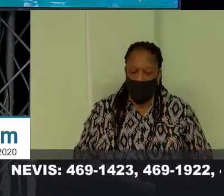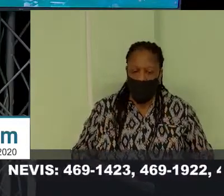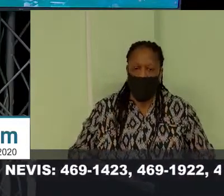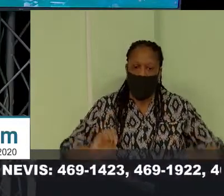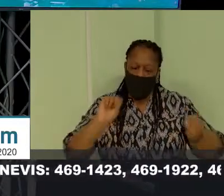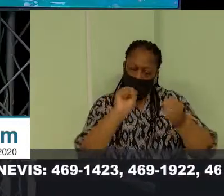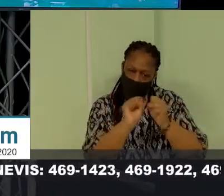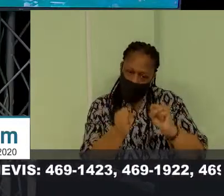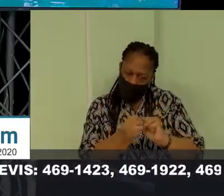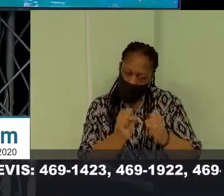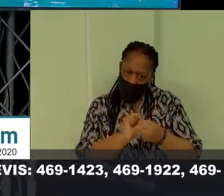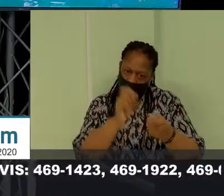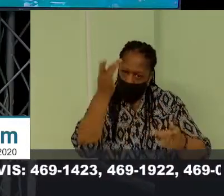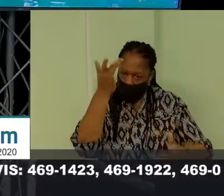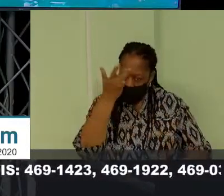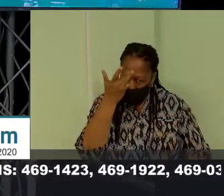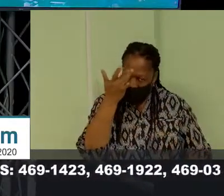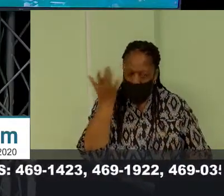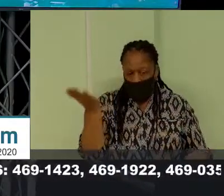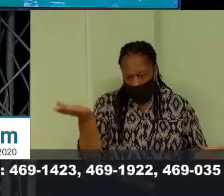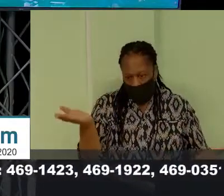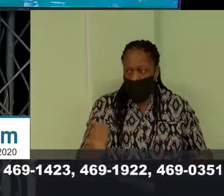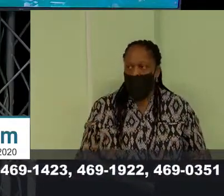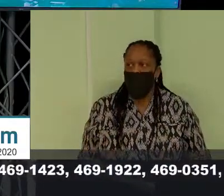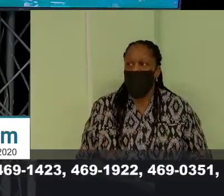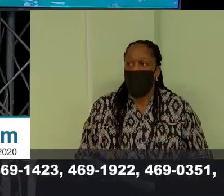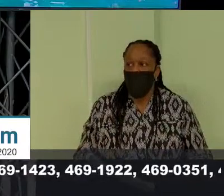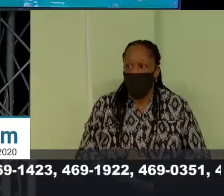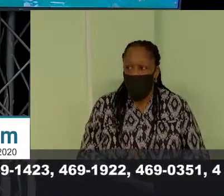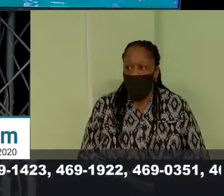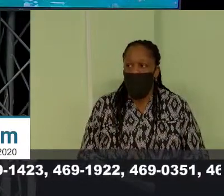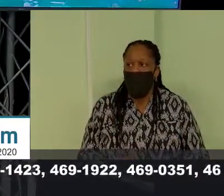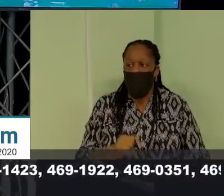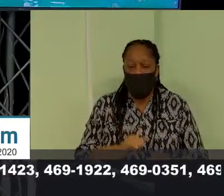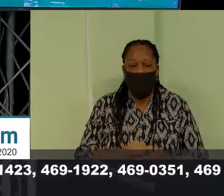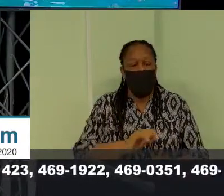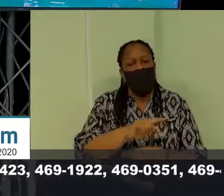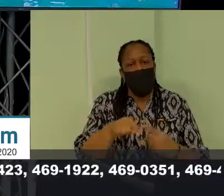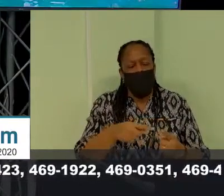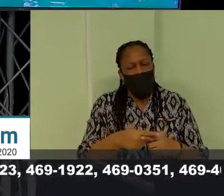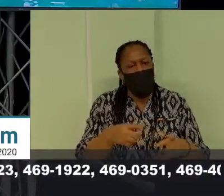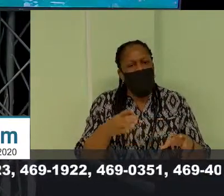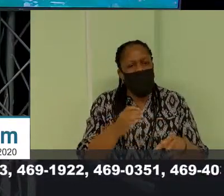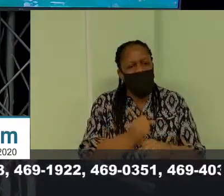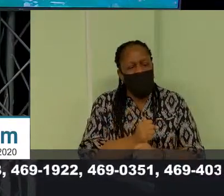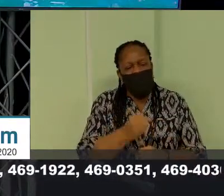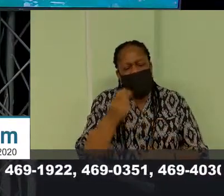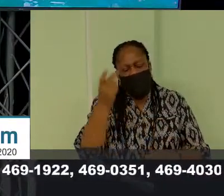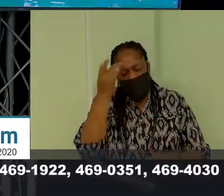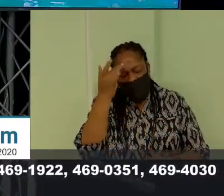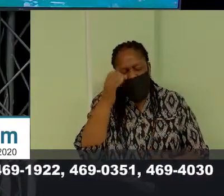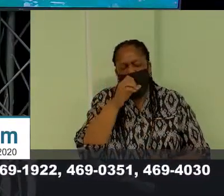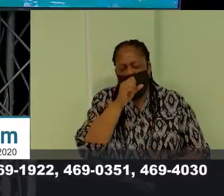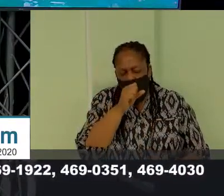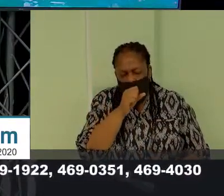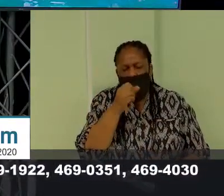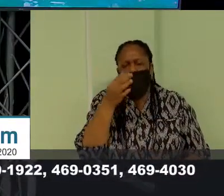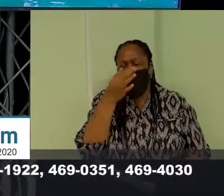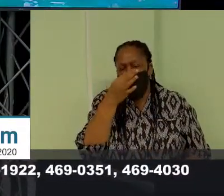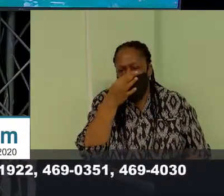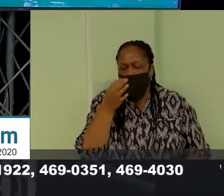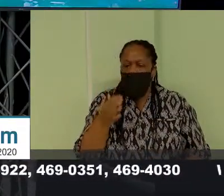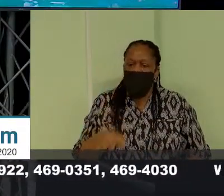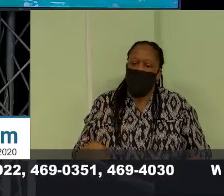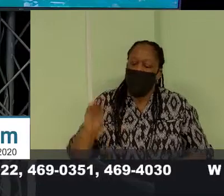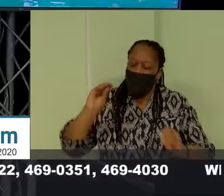infection. And so it is thought that if somebody has an infection, if they're under stress, they would require extra amount of